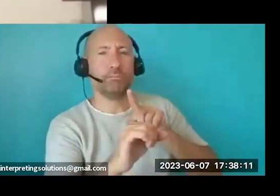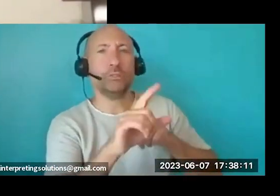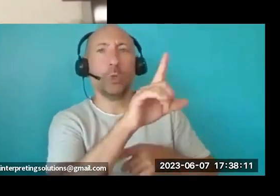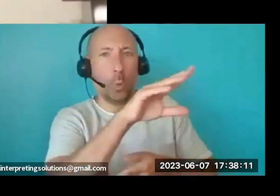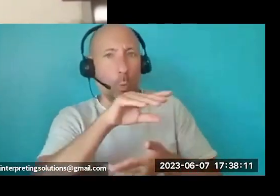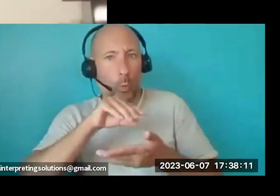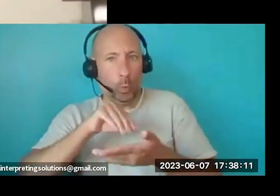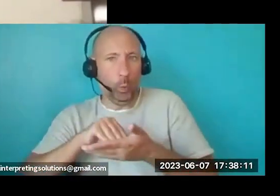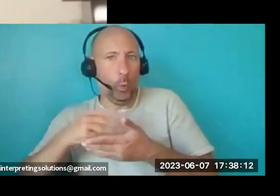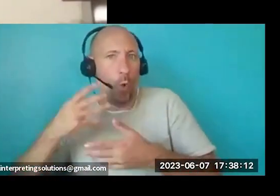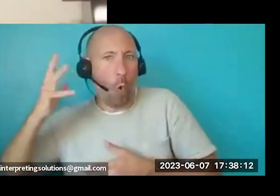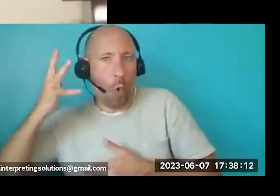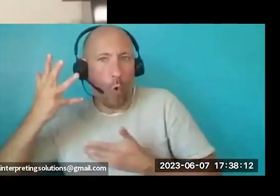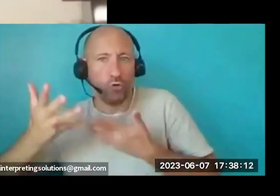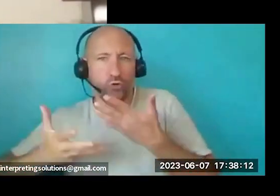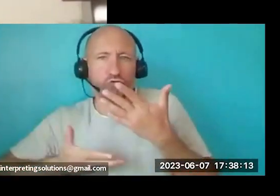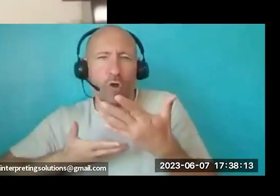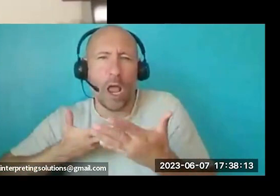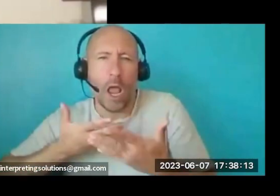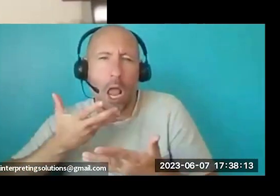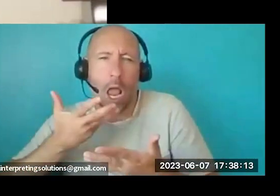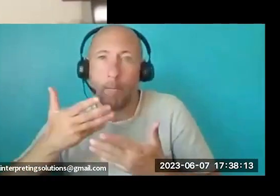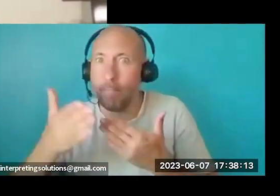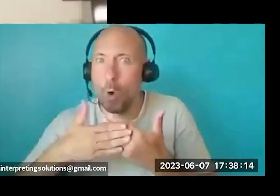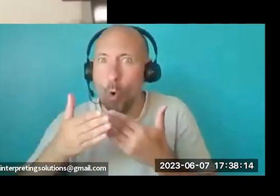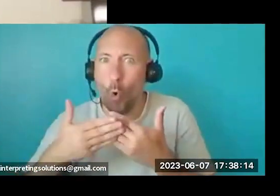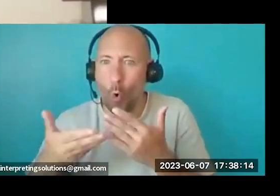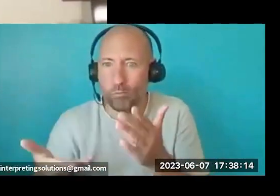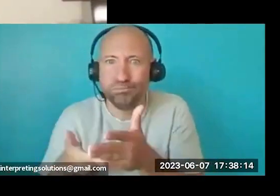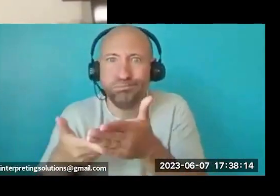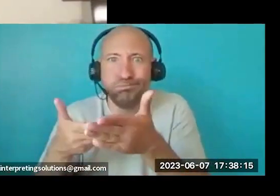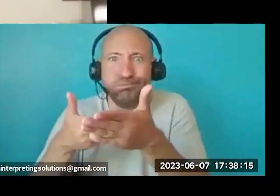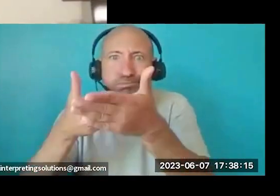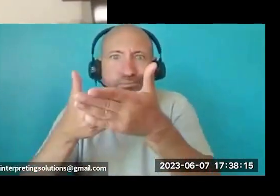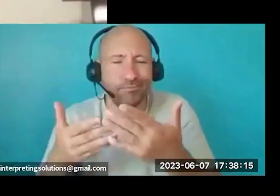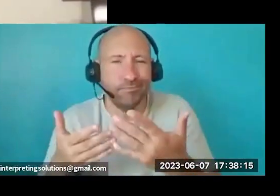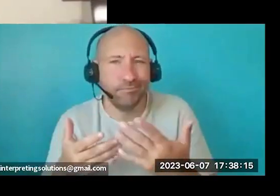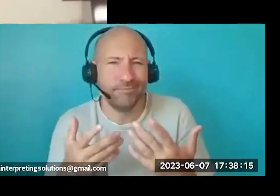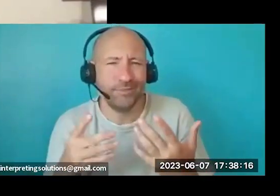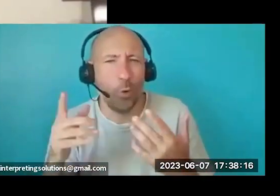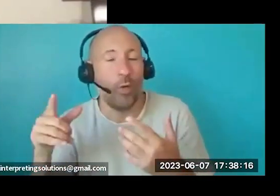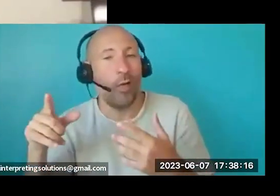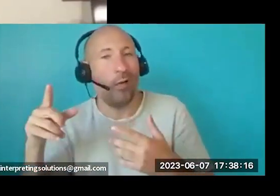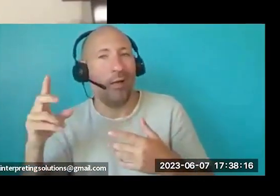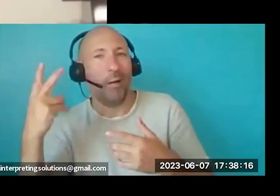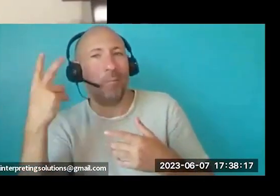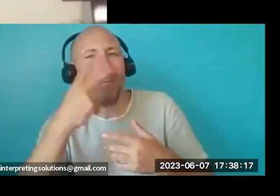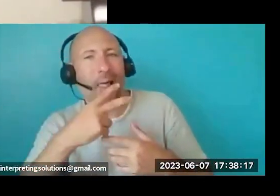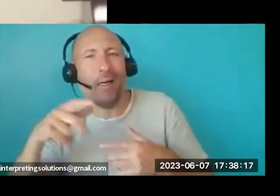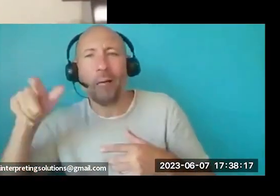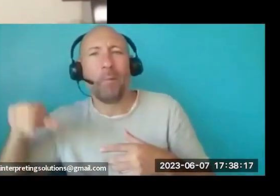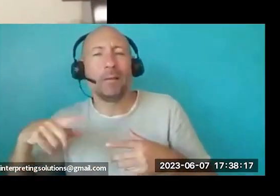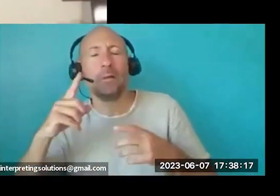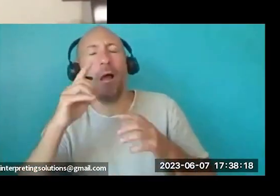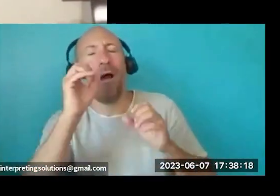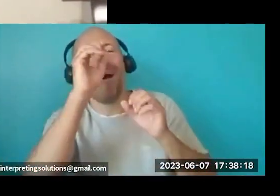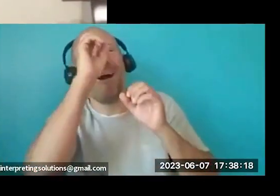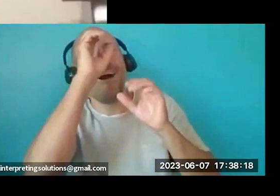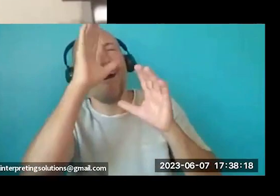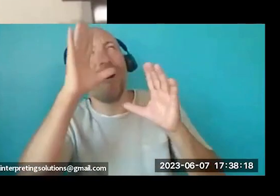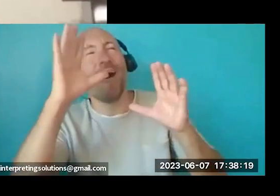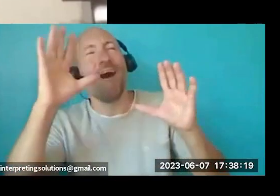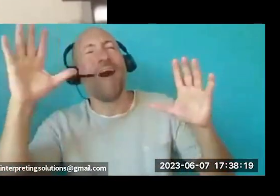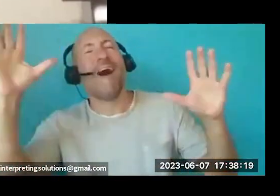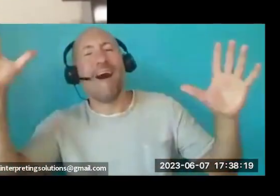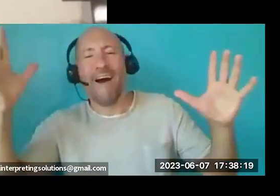we can go in depth into that, because we would like to create imaginary descriptions as open as